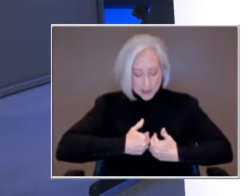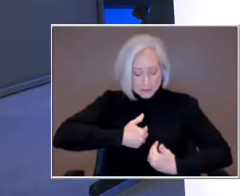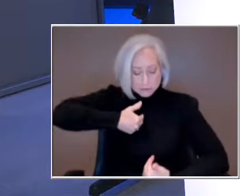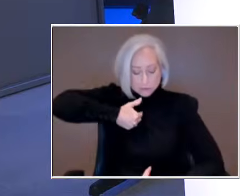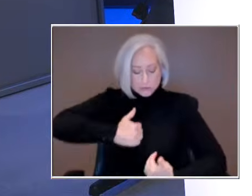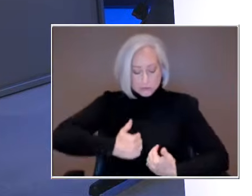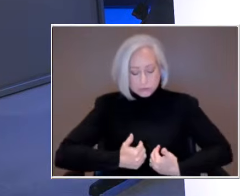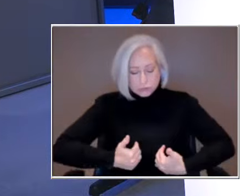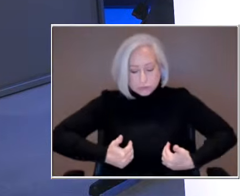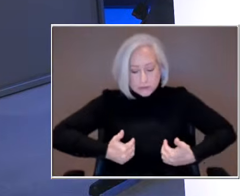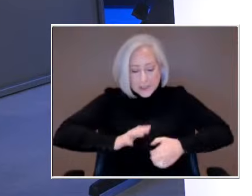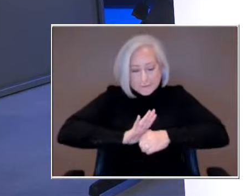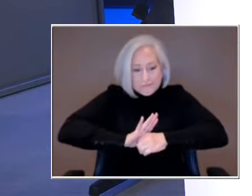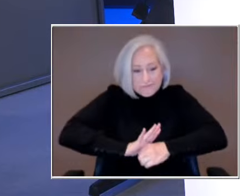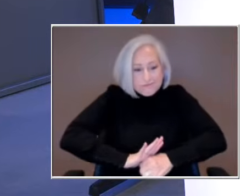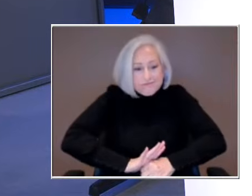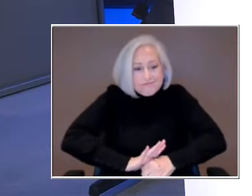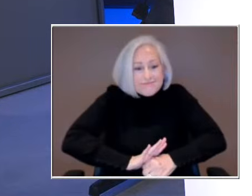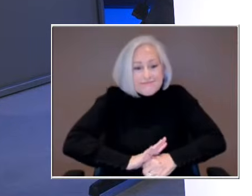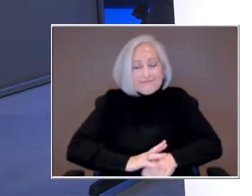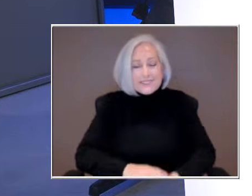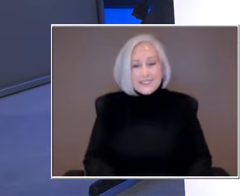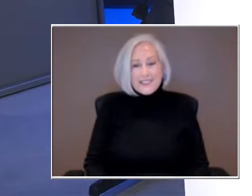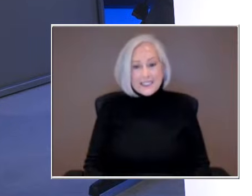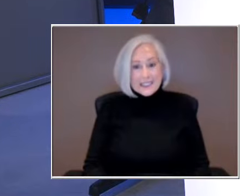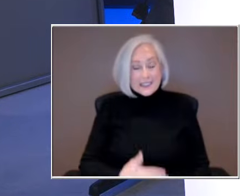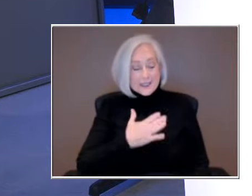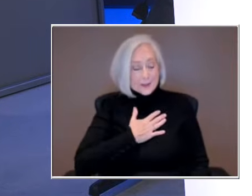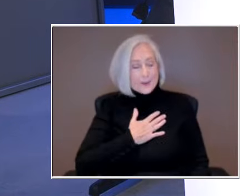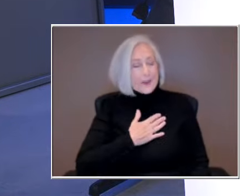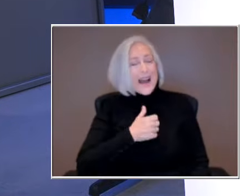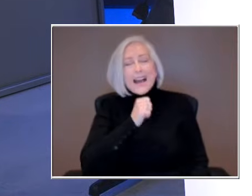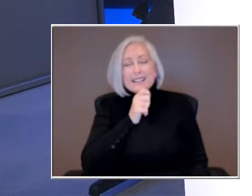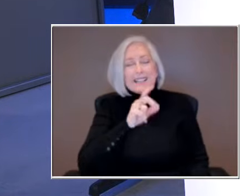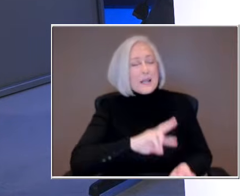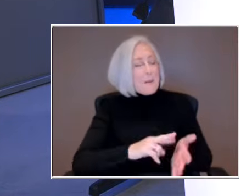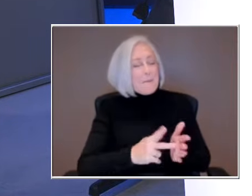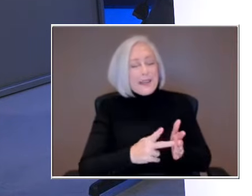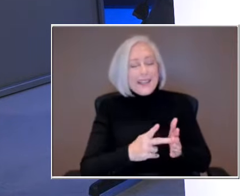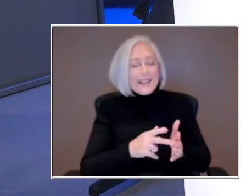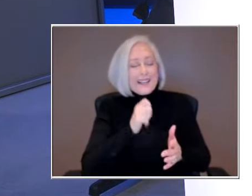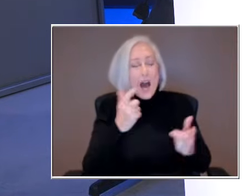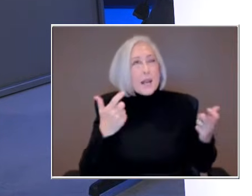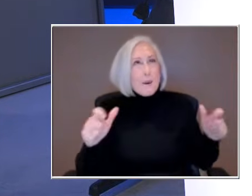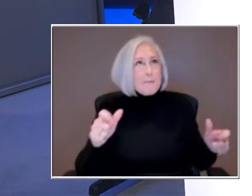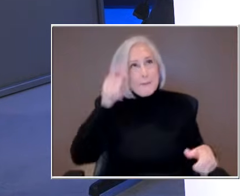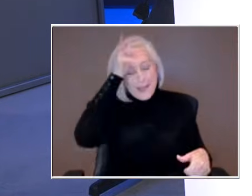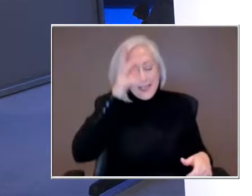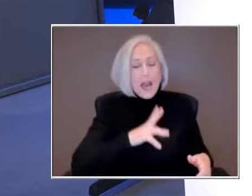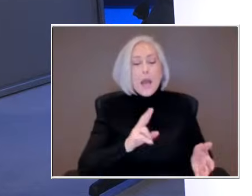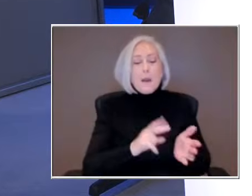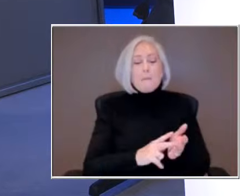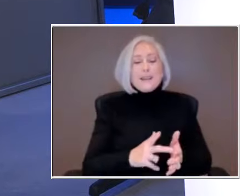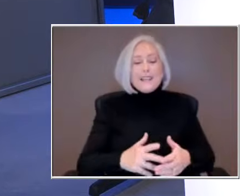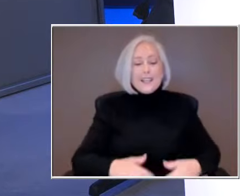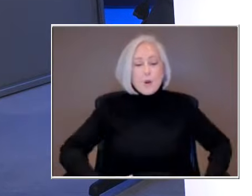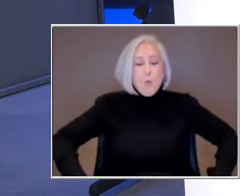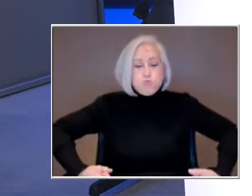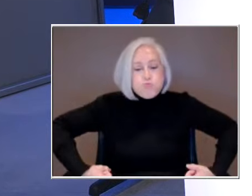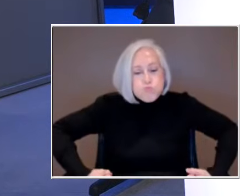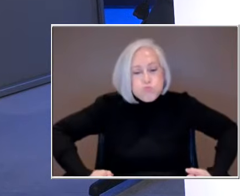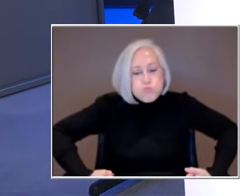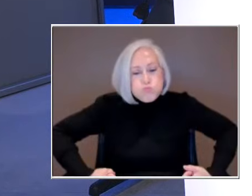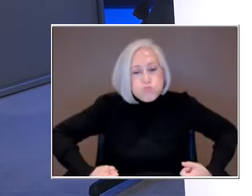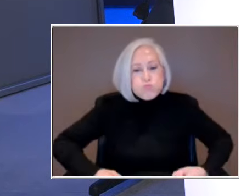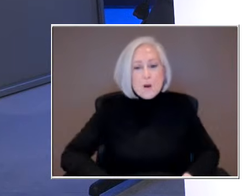mean by not a big guy, no guy wants to hear that. I mean, you're trim. You're not built like a linebacker. You're built like a runner.